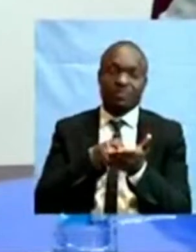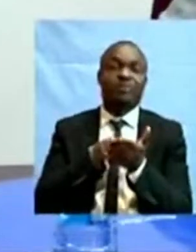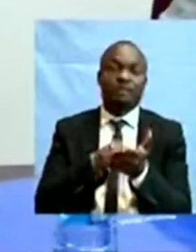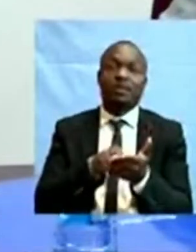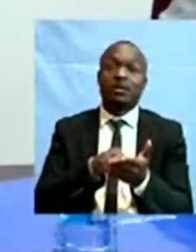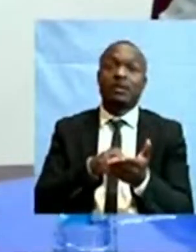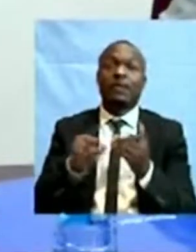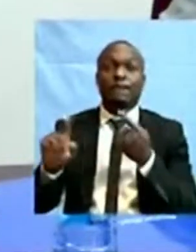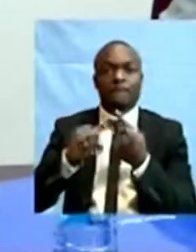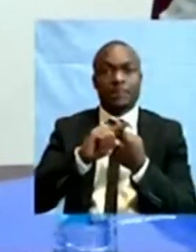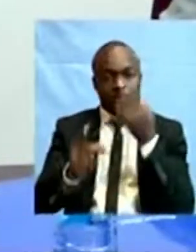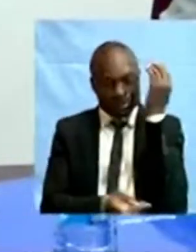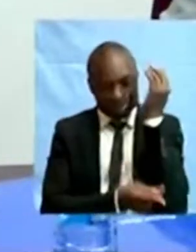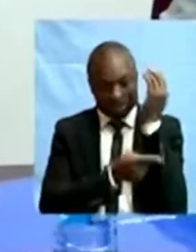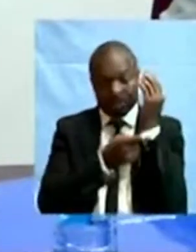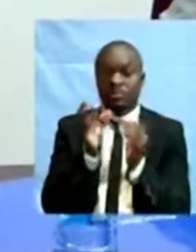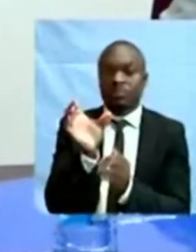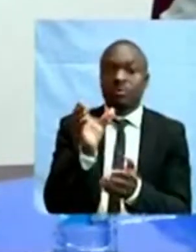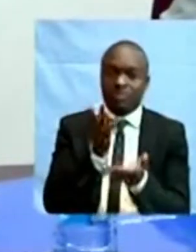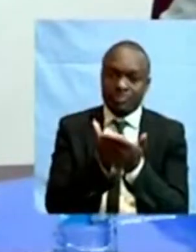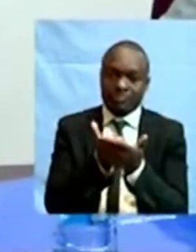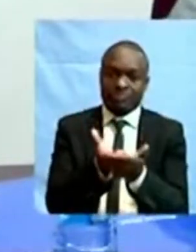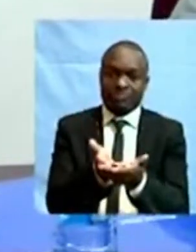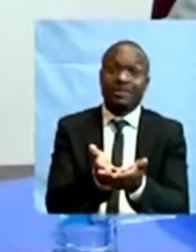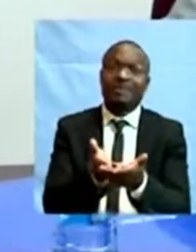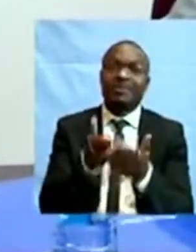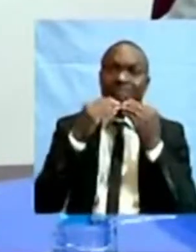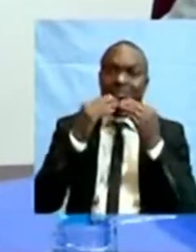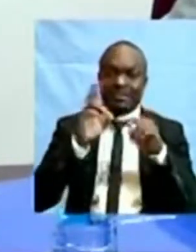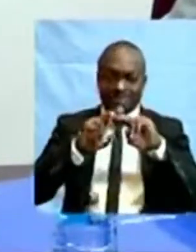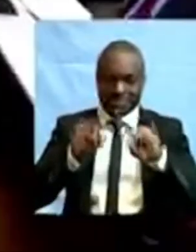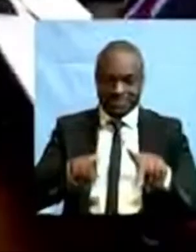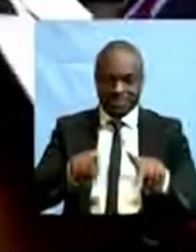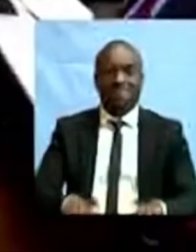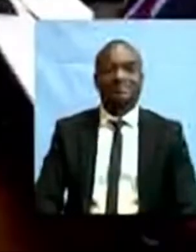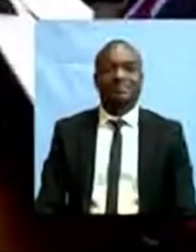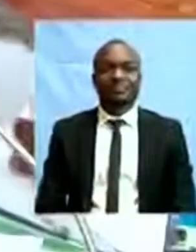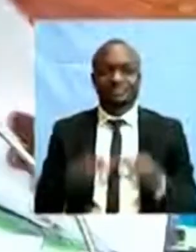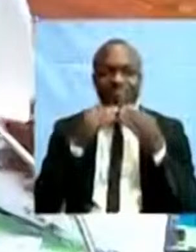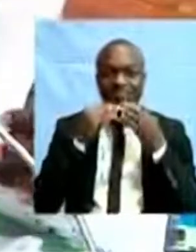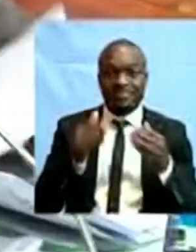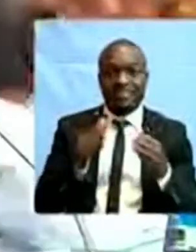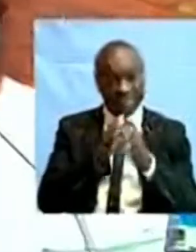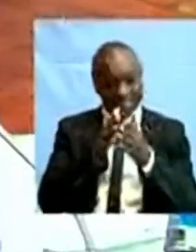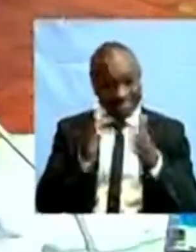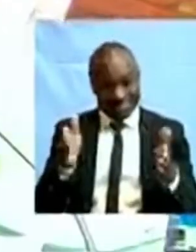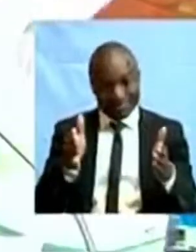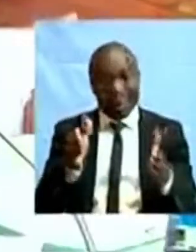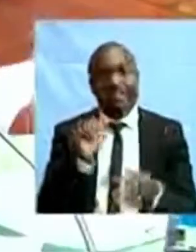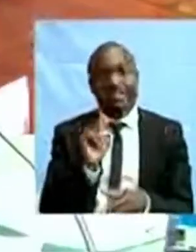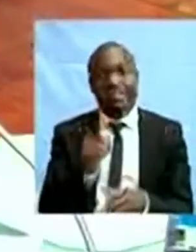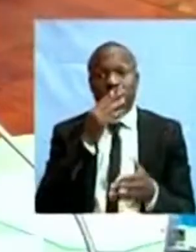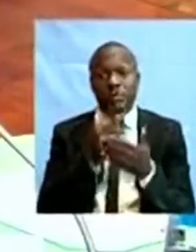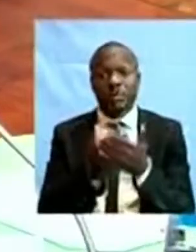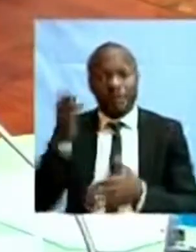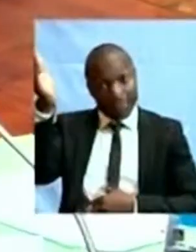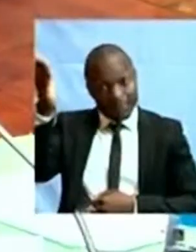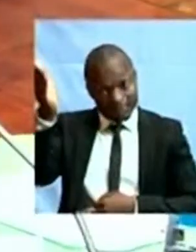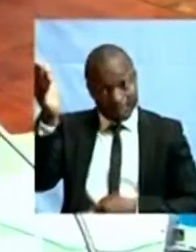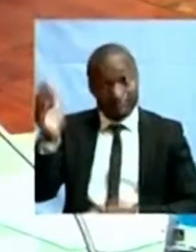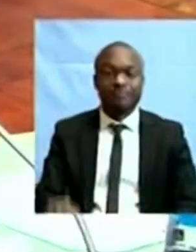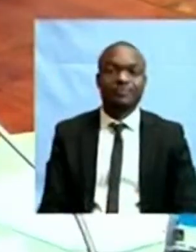positive development in the sector. Chair, thank you so much. We'll stop here. Thank you so much for that very good